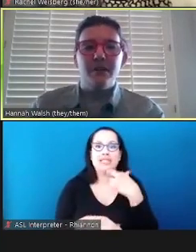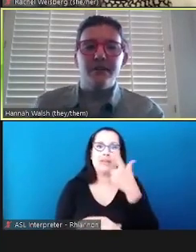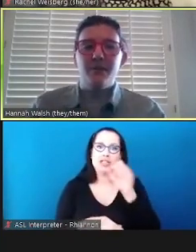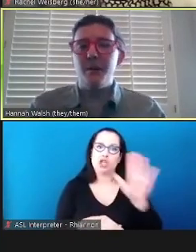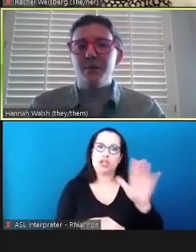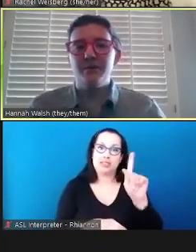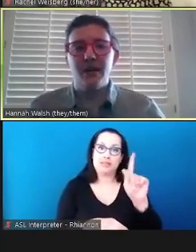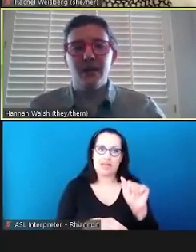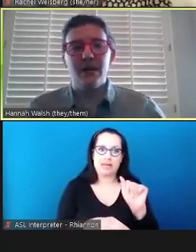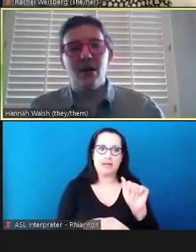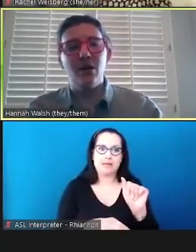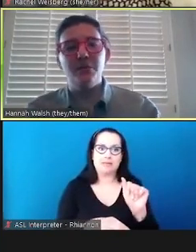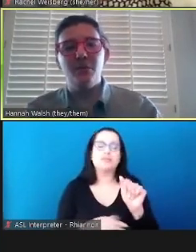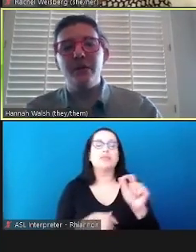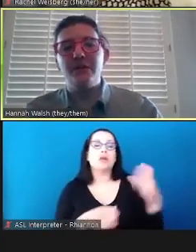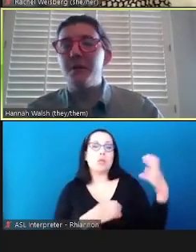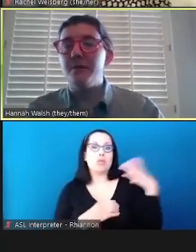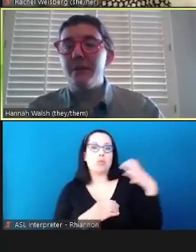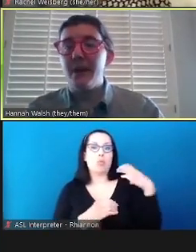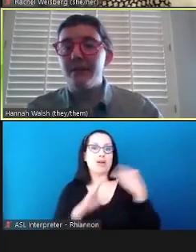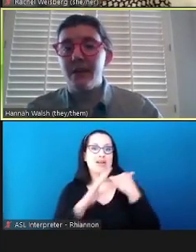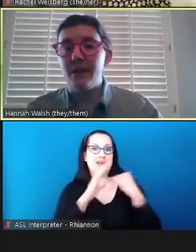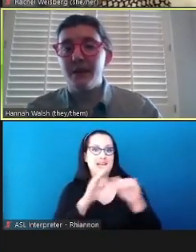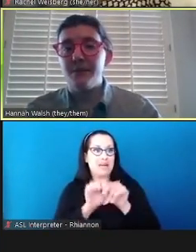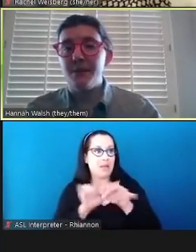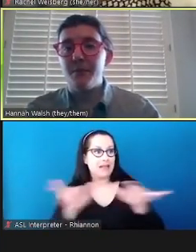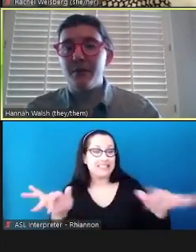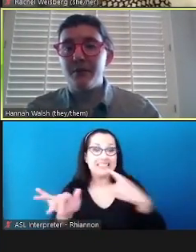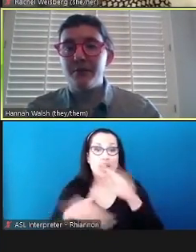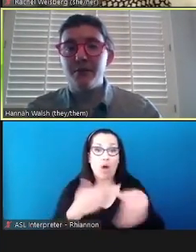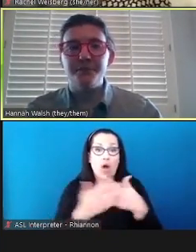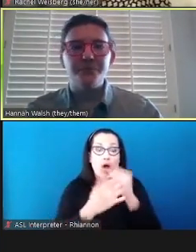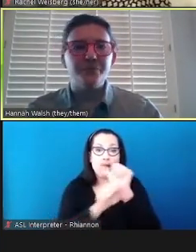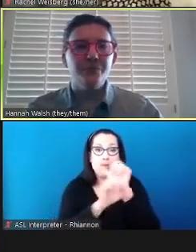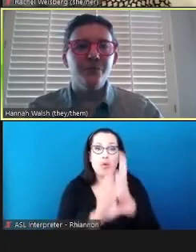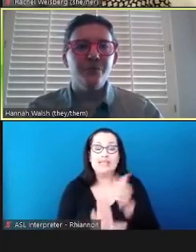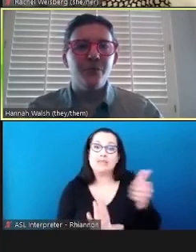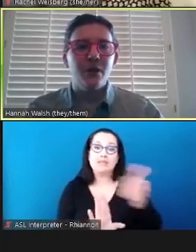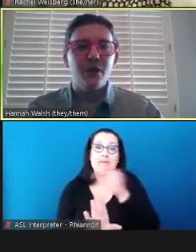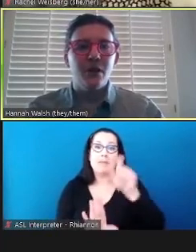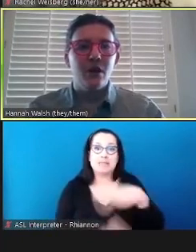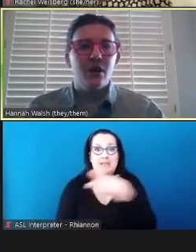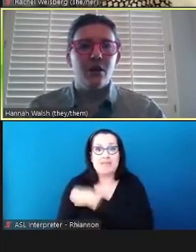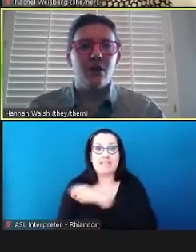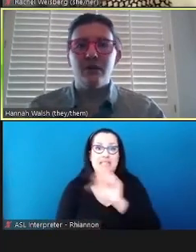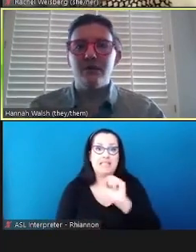employer sends out a memo saying all employees must be vaccinated by September